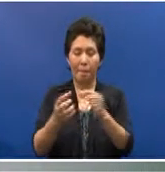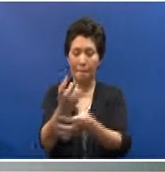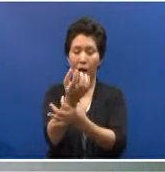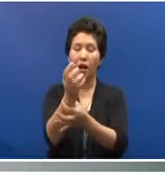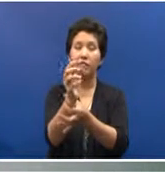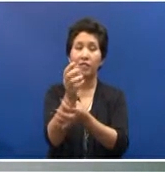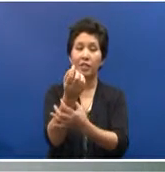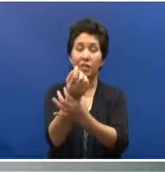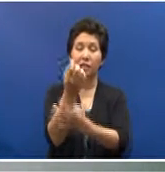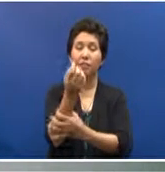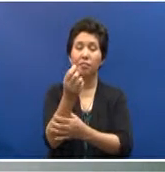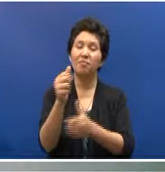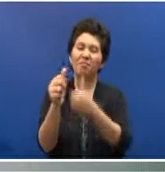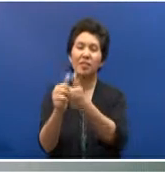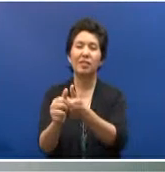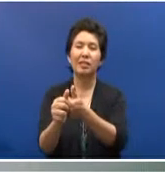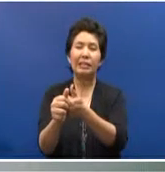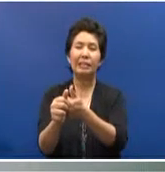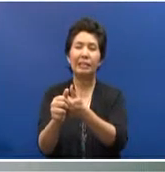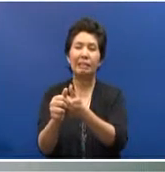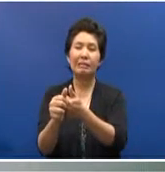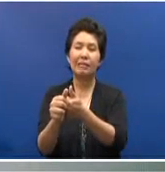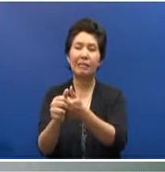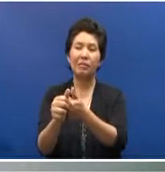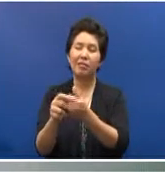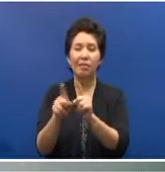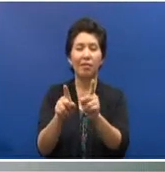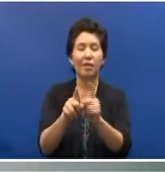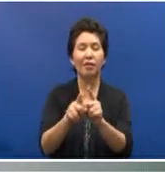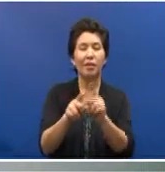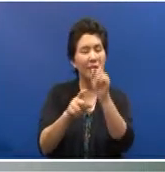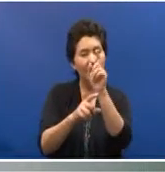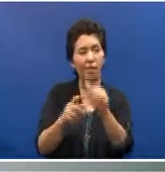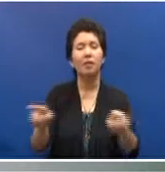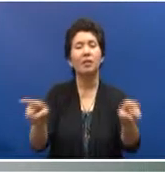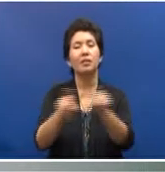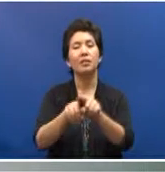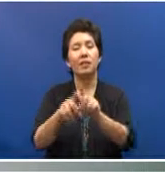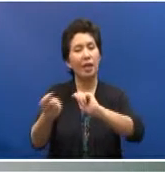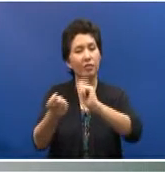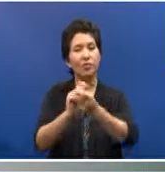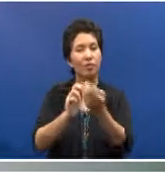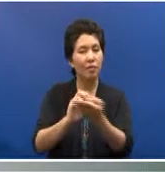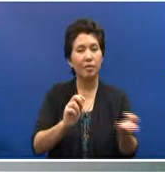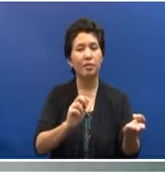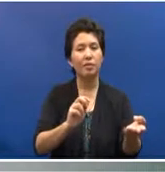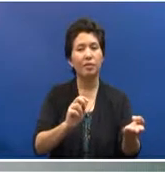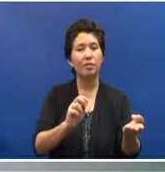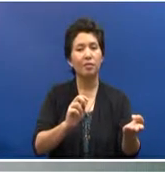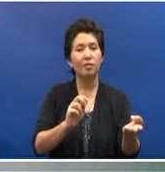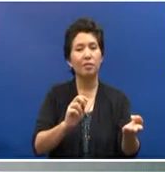bracelets according to certain rituals. Okay, and at the same time, they will also exchange goods such